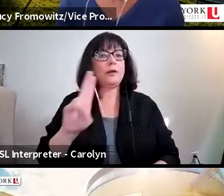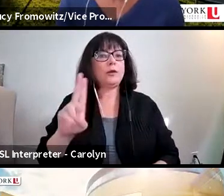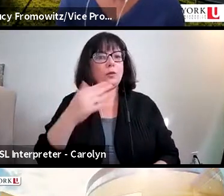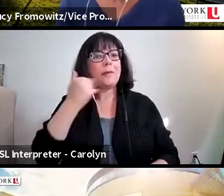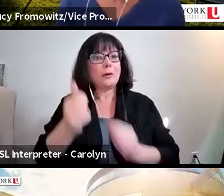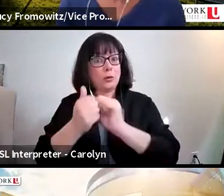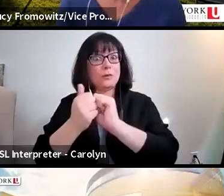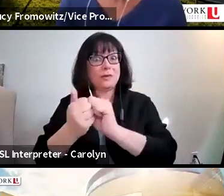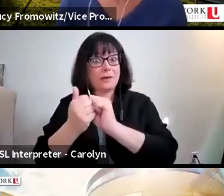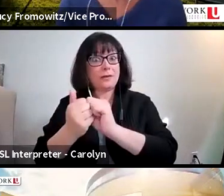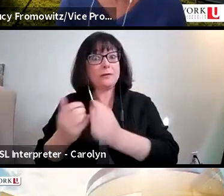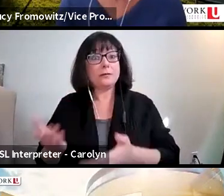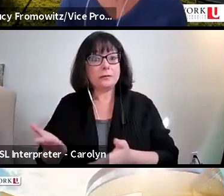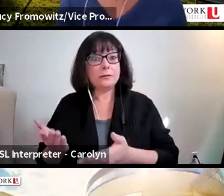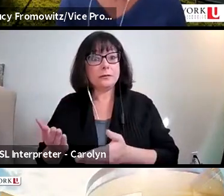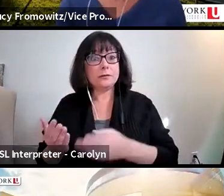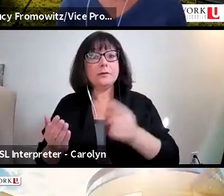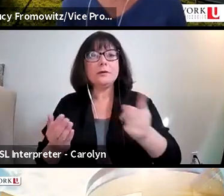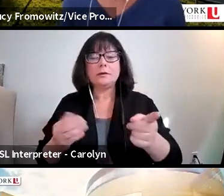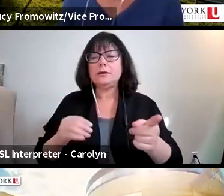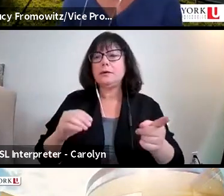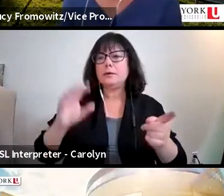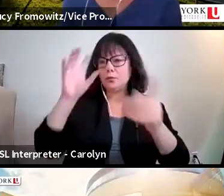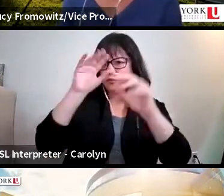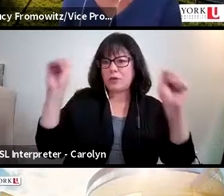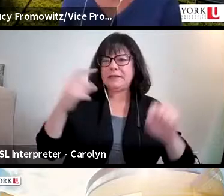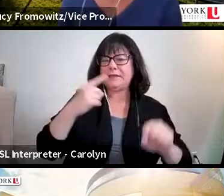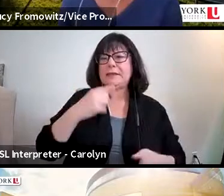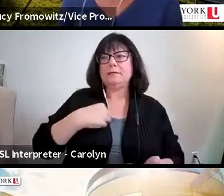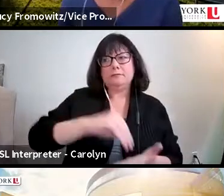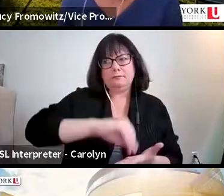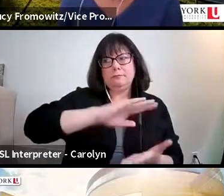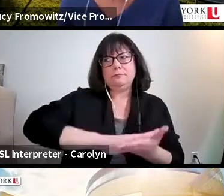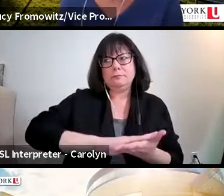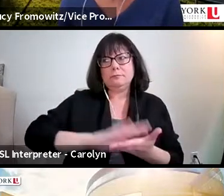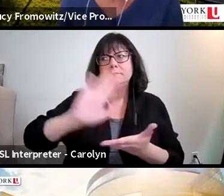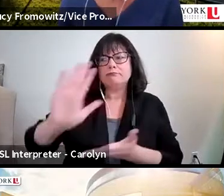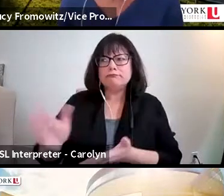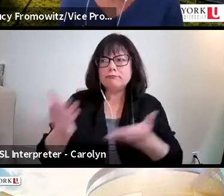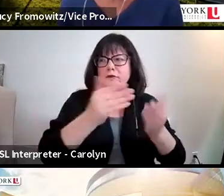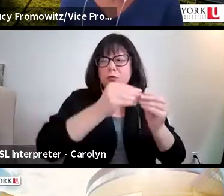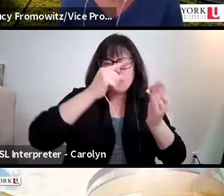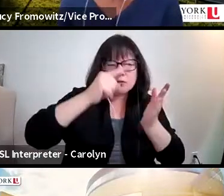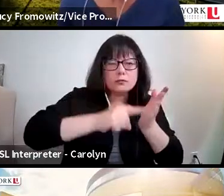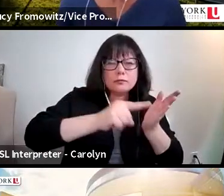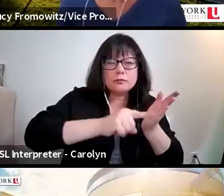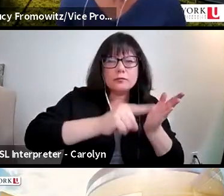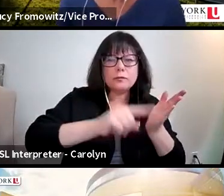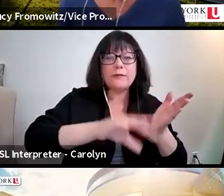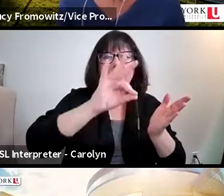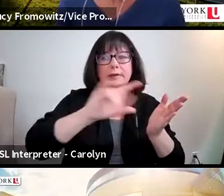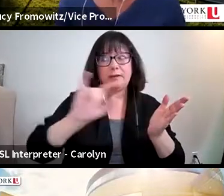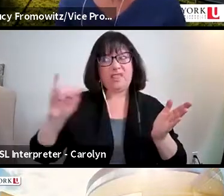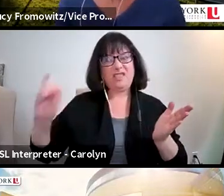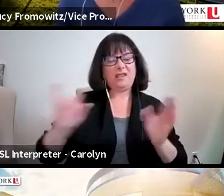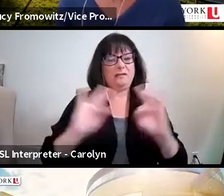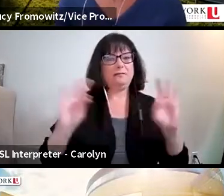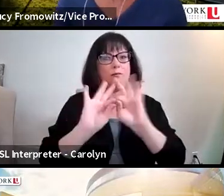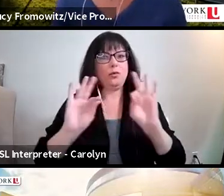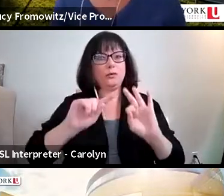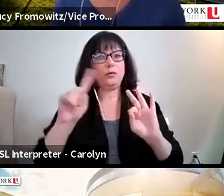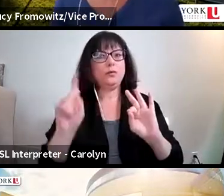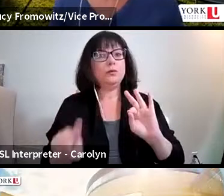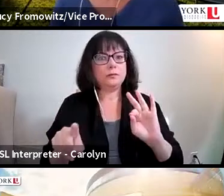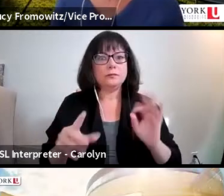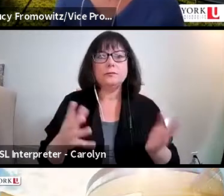Let us take that question away. I think that's a really important question, and we should have a conversation about it. You know, we have